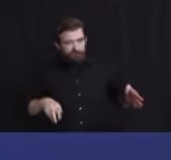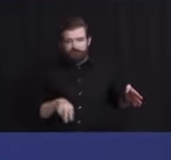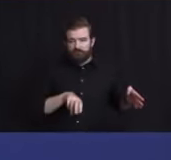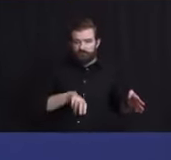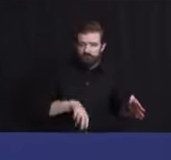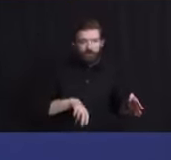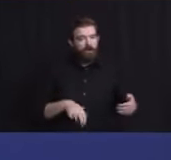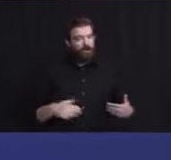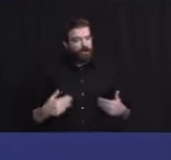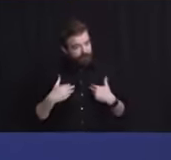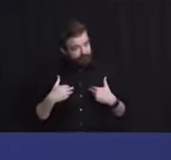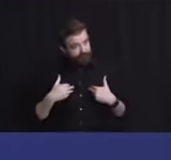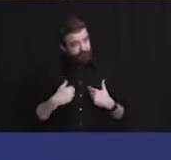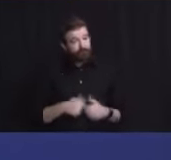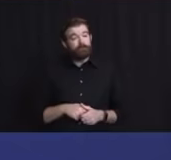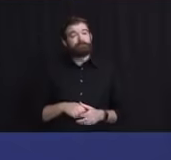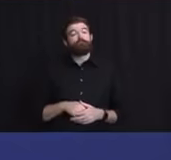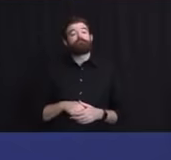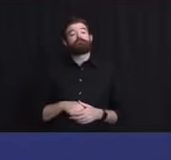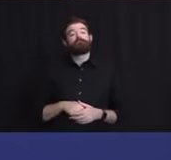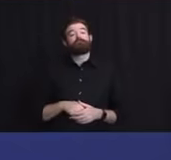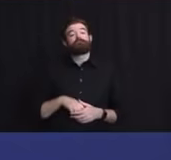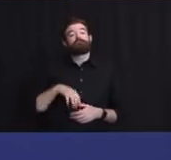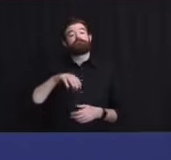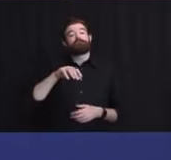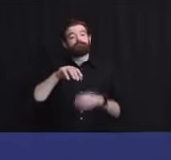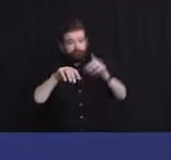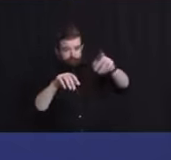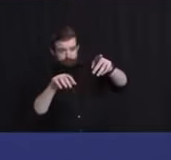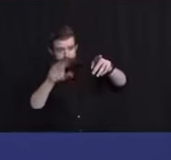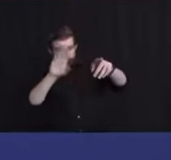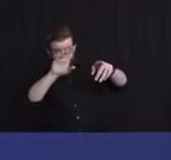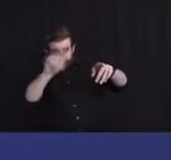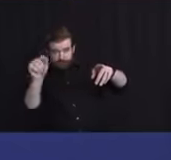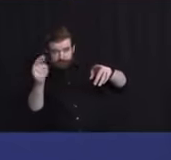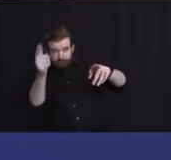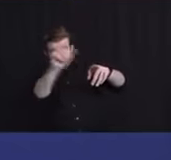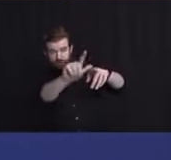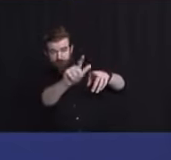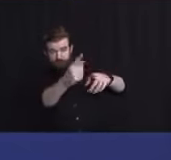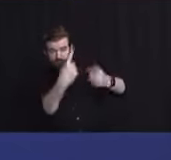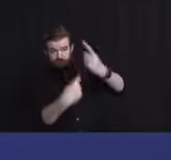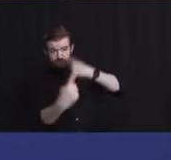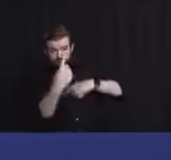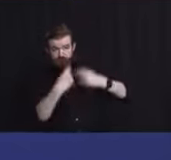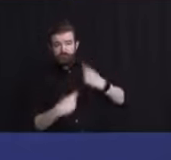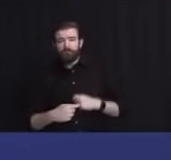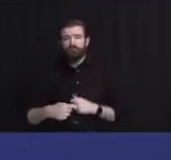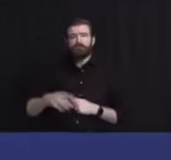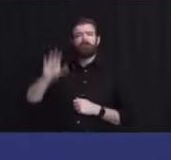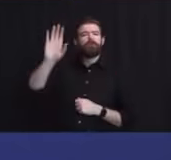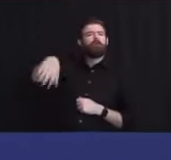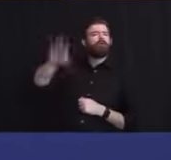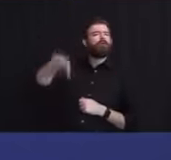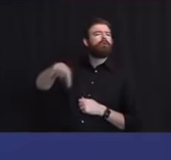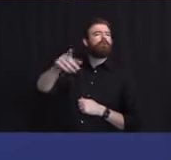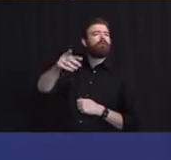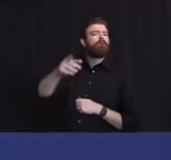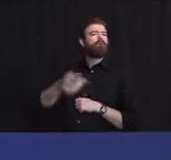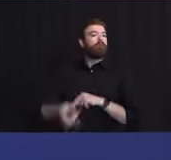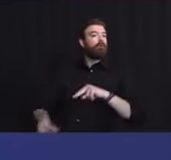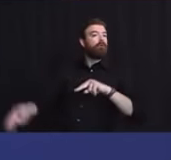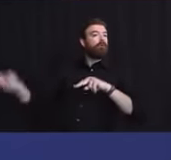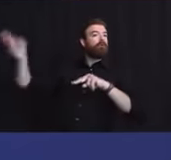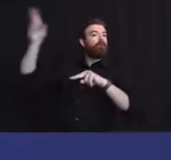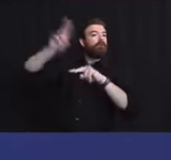to you. Good afternoon. Good afternoon. What about increasing in-person government services? Will you still